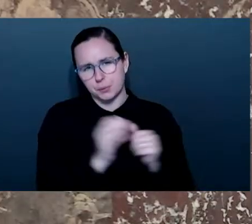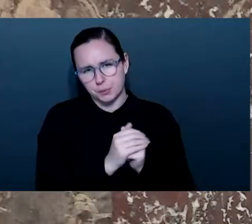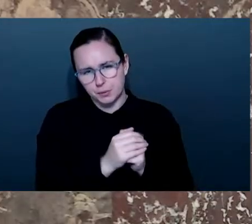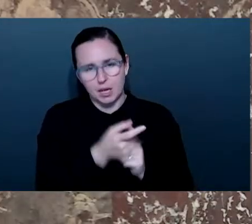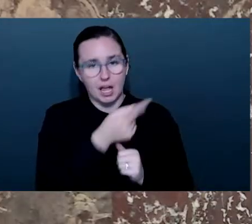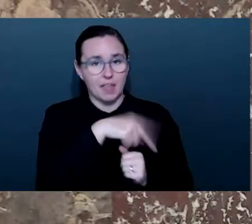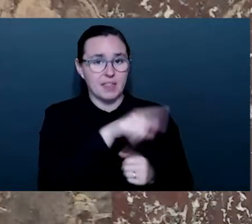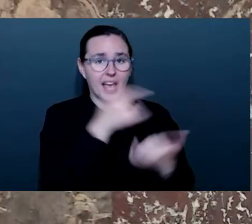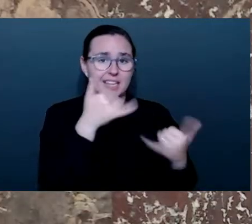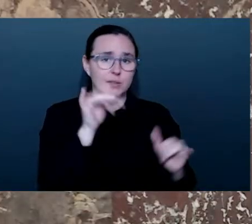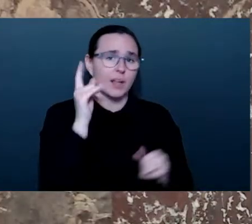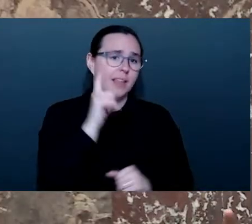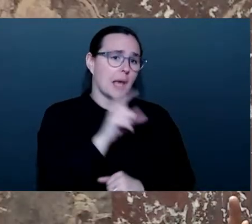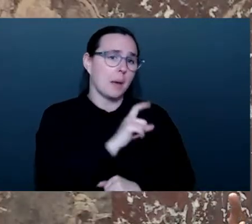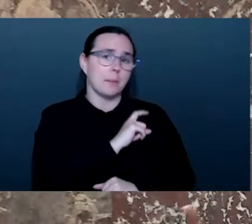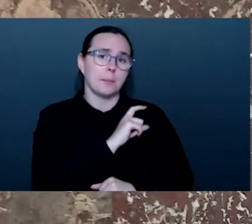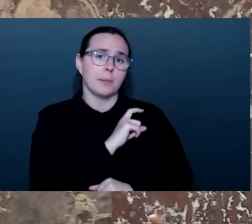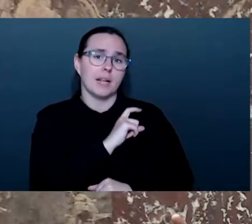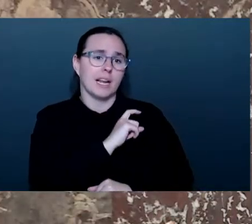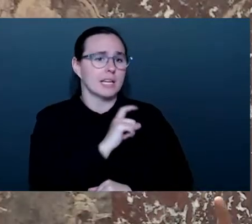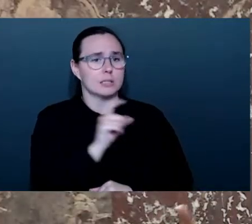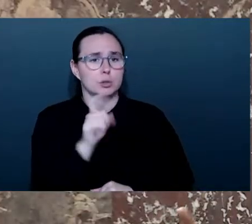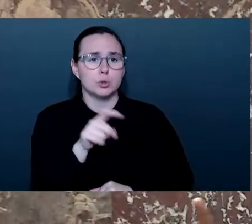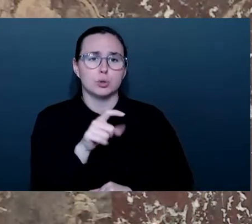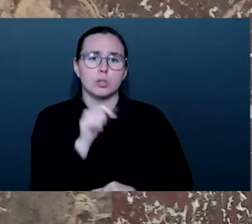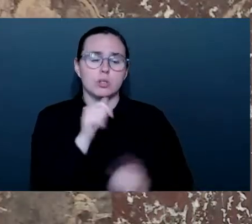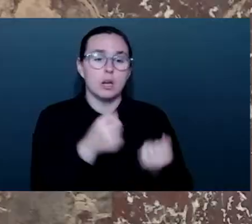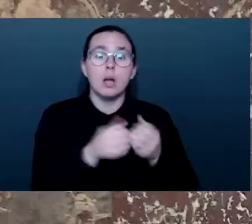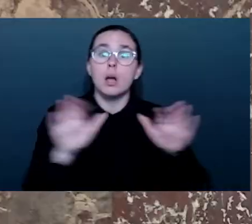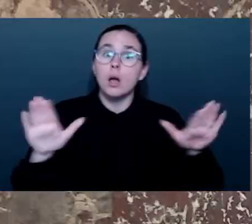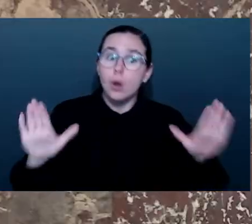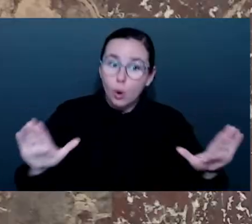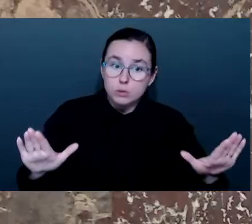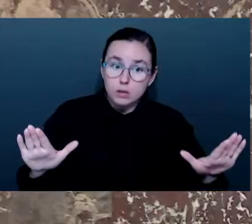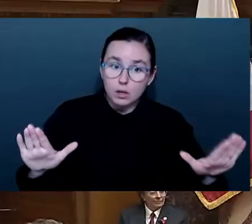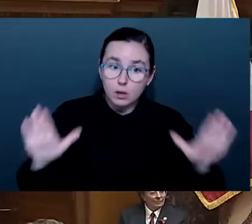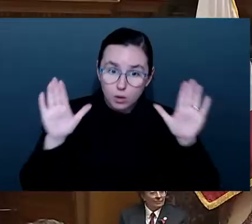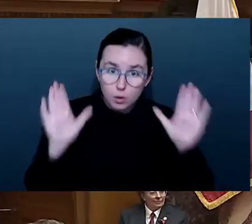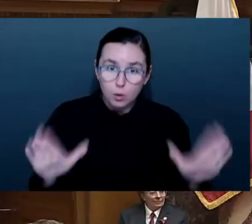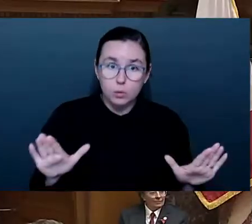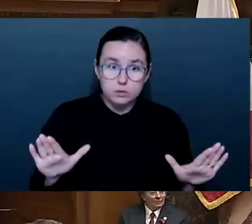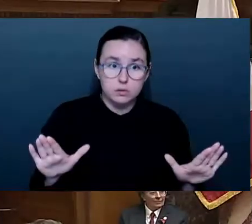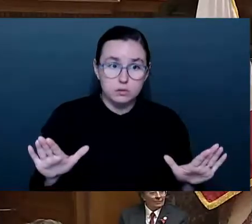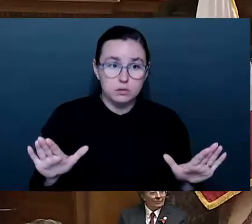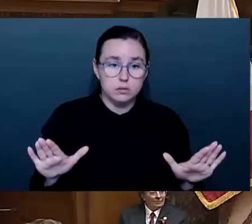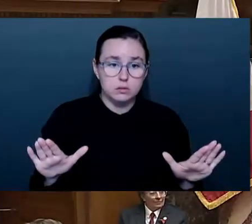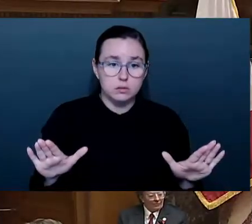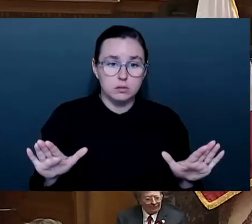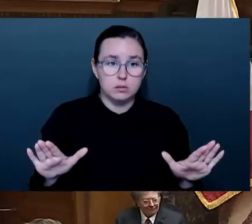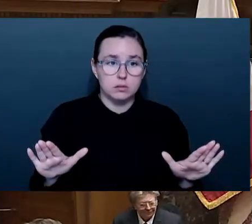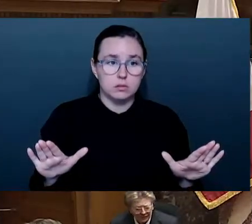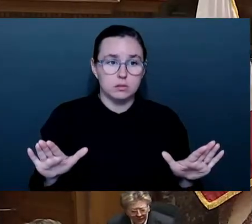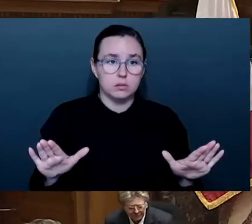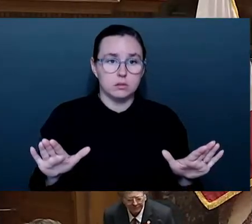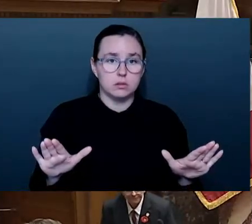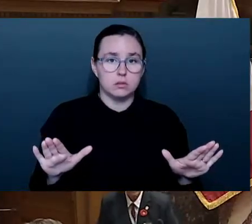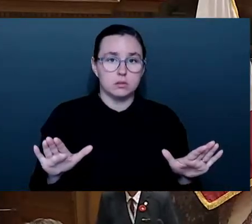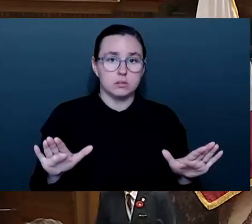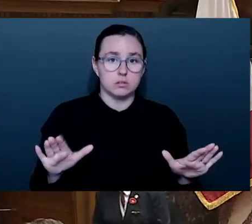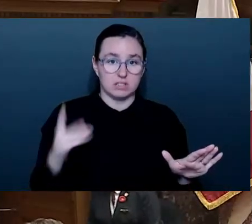Members will come to order. You hear them shouting at me. Members, please.